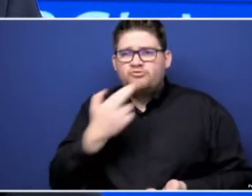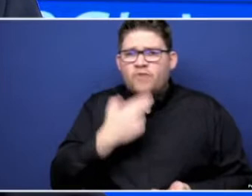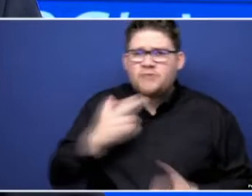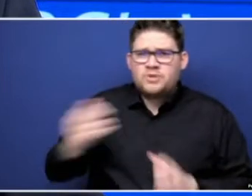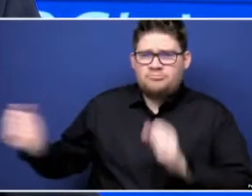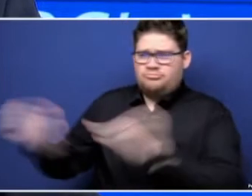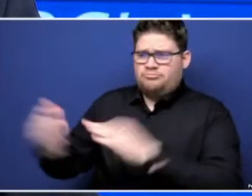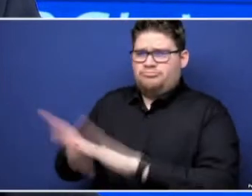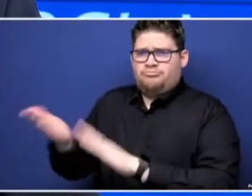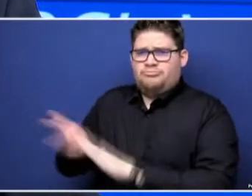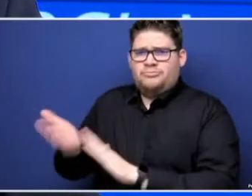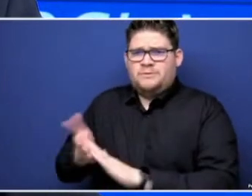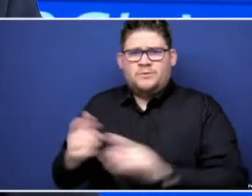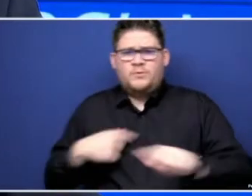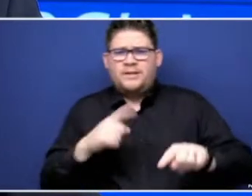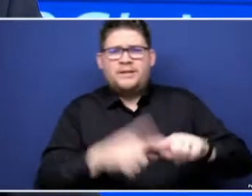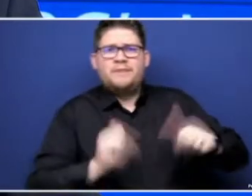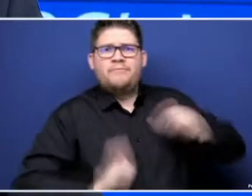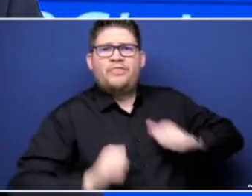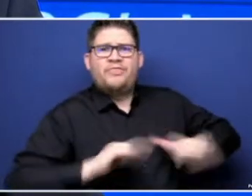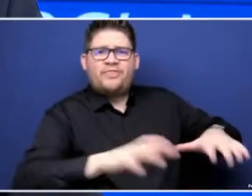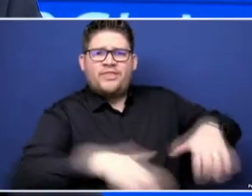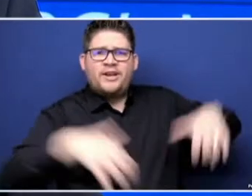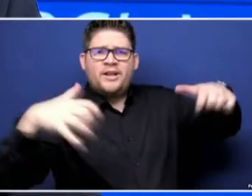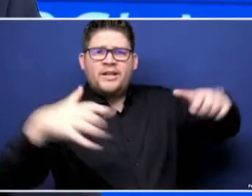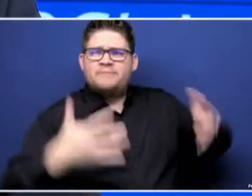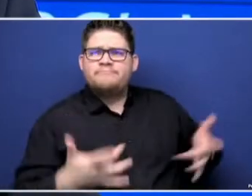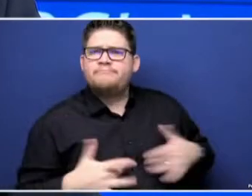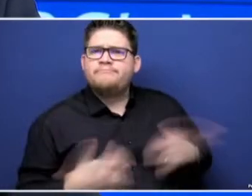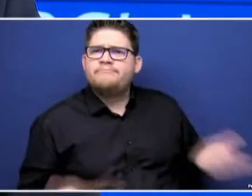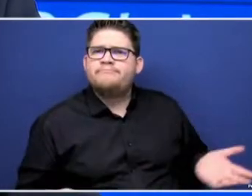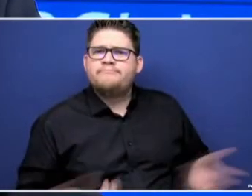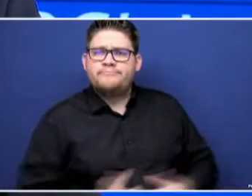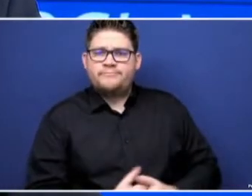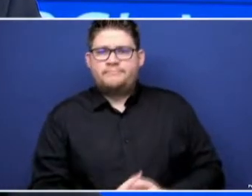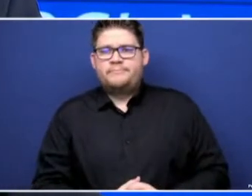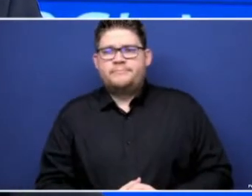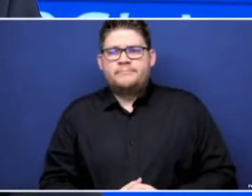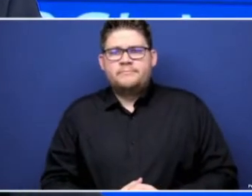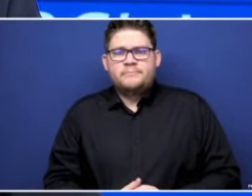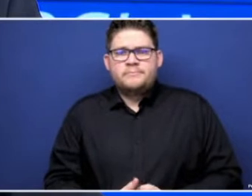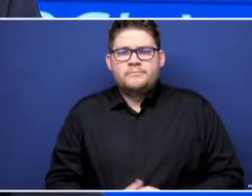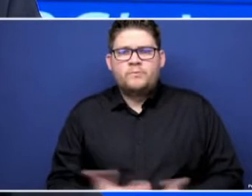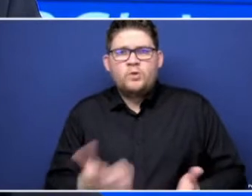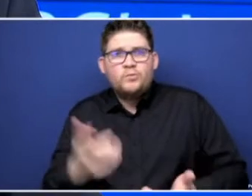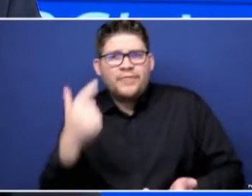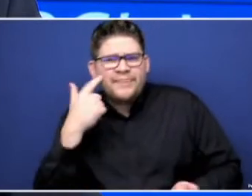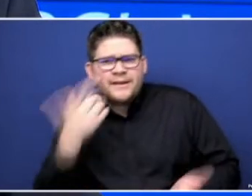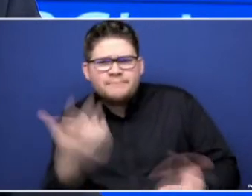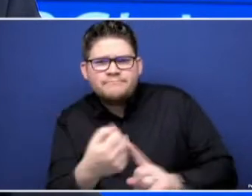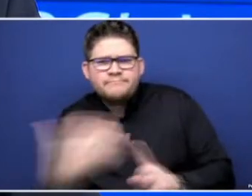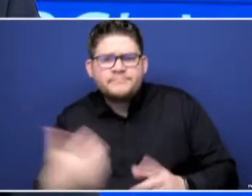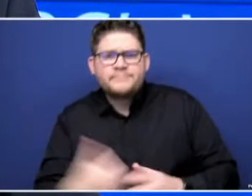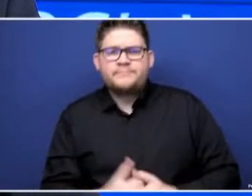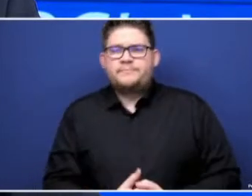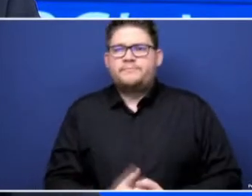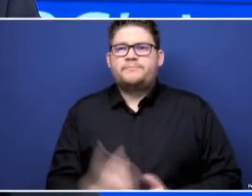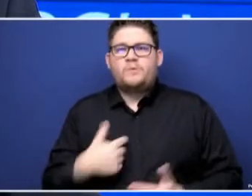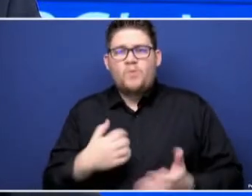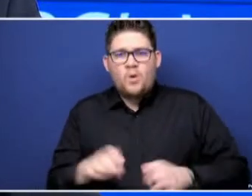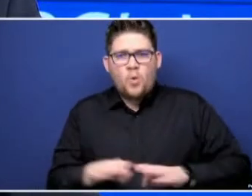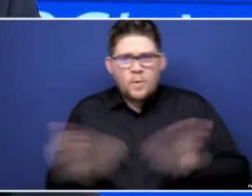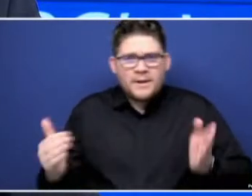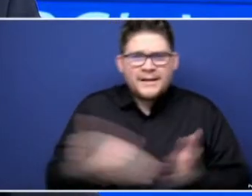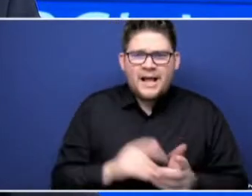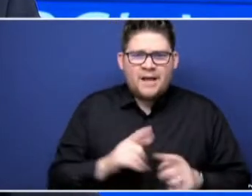as well. And to those people who are dependent on people in seats for live performances, I